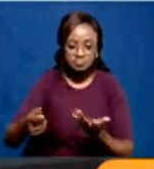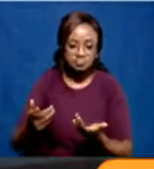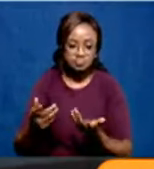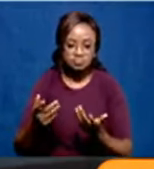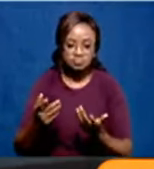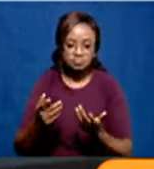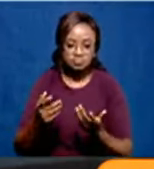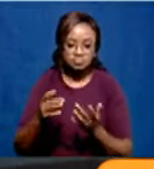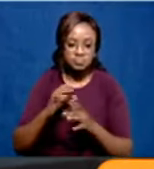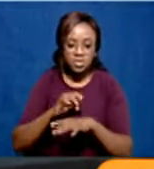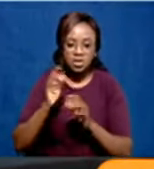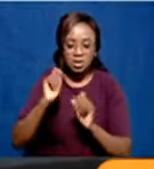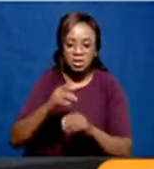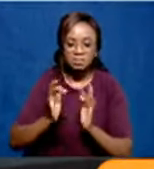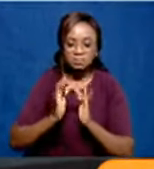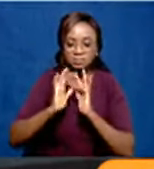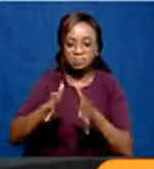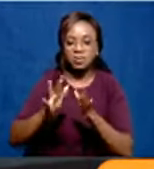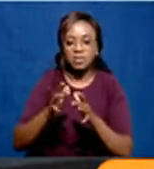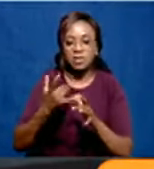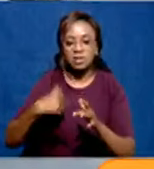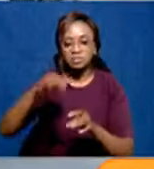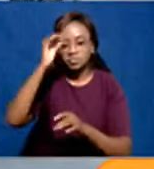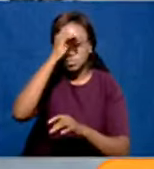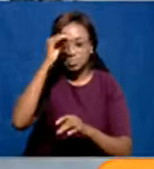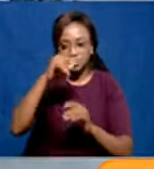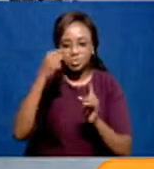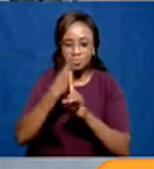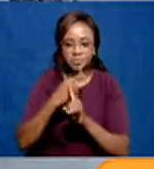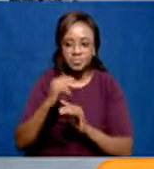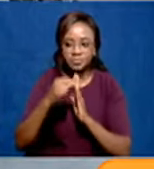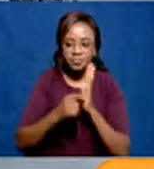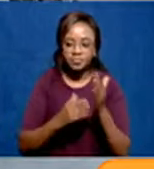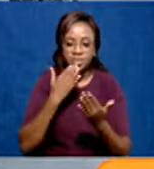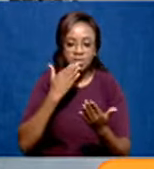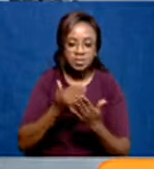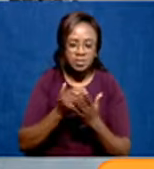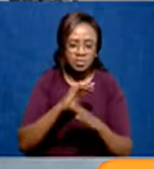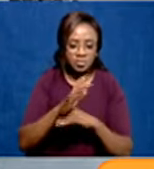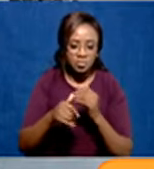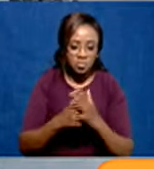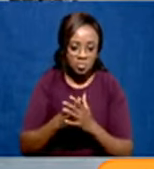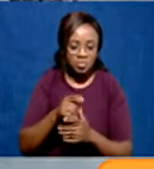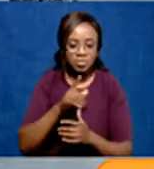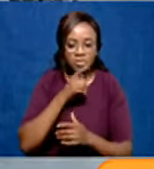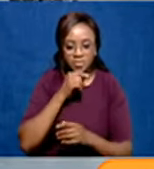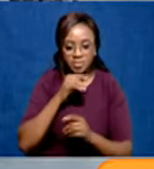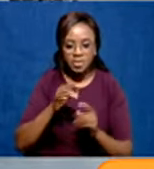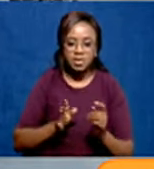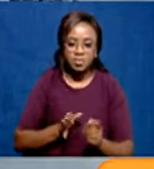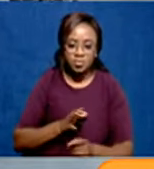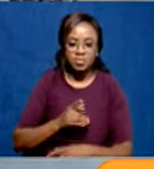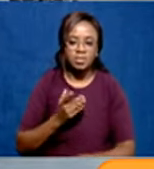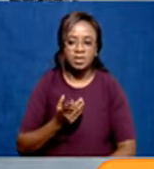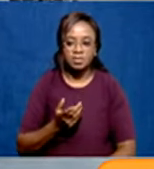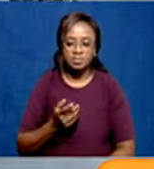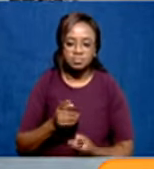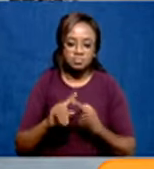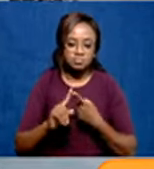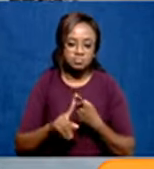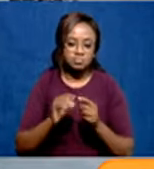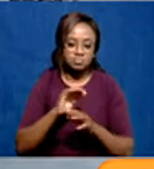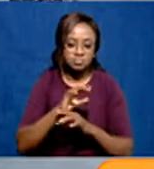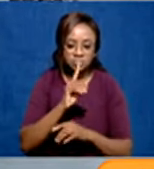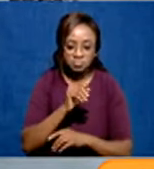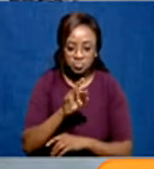views, and we take them into consideration. Okay. Thank you so much, gentlemen and lady, Dr. Timothy Olwen, Chairperson, Social Health Authority, Dr. Davji